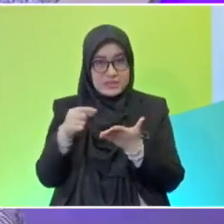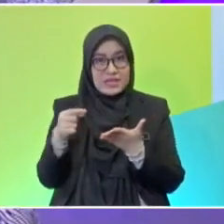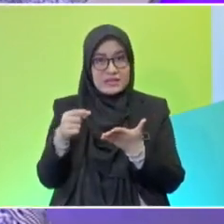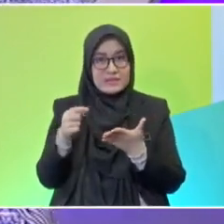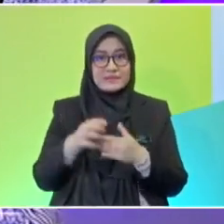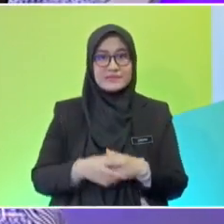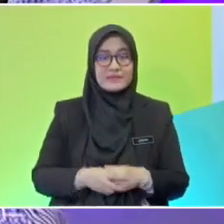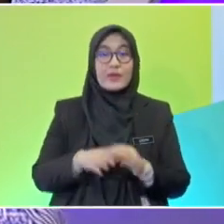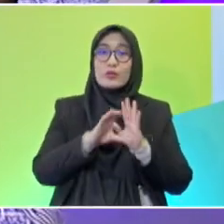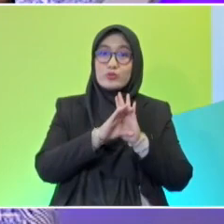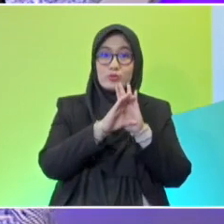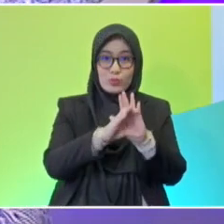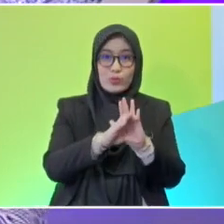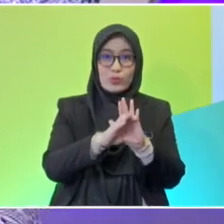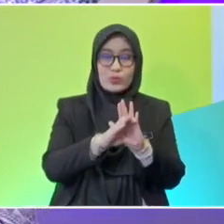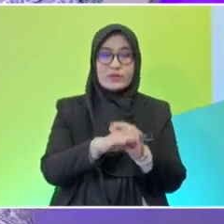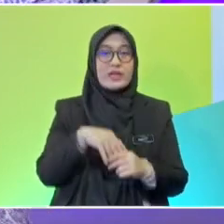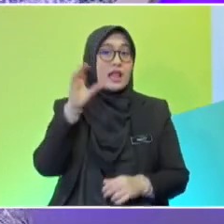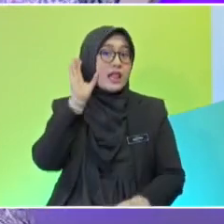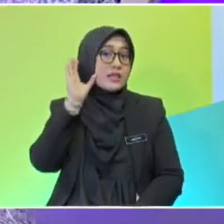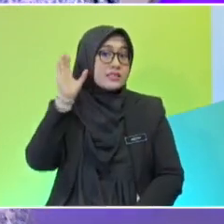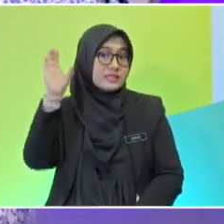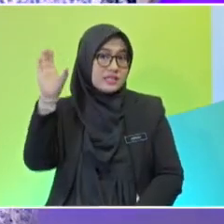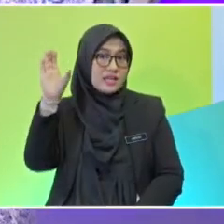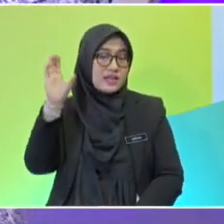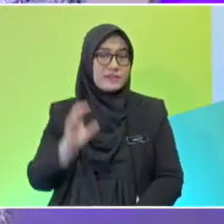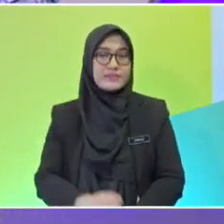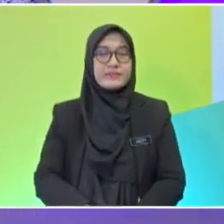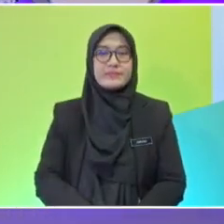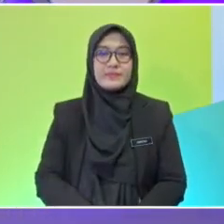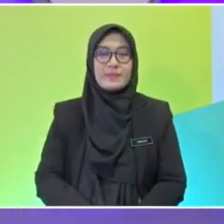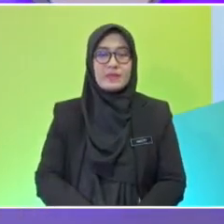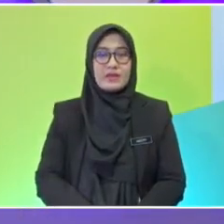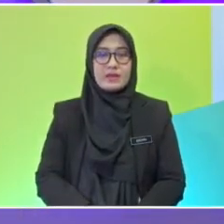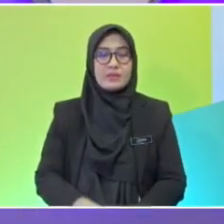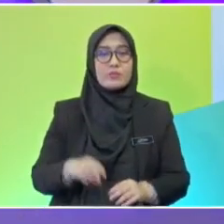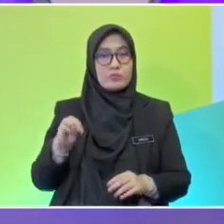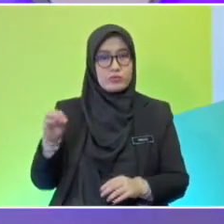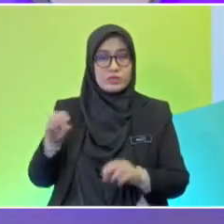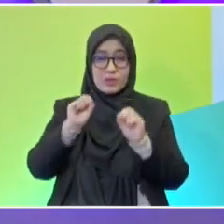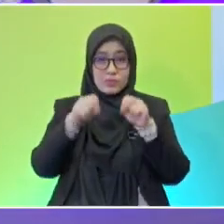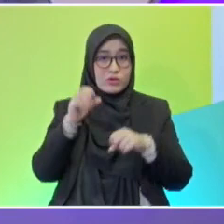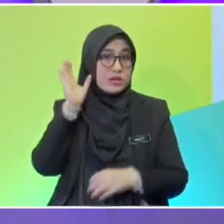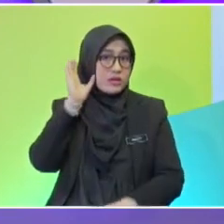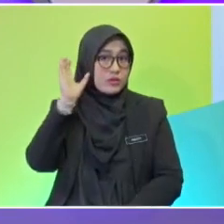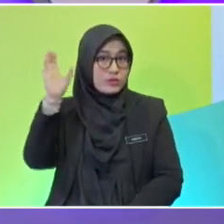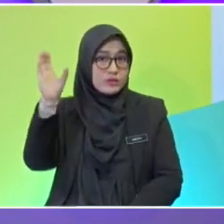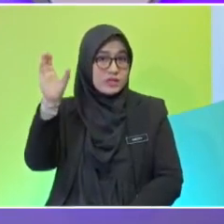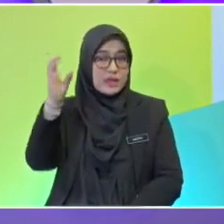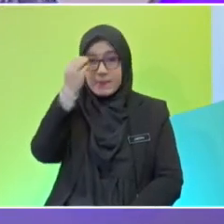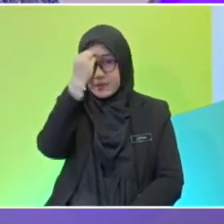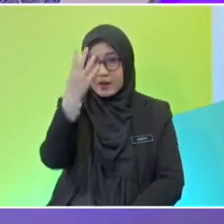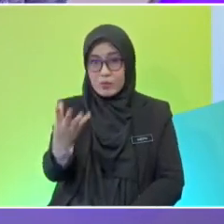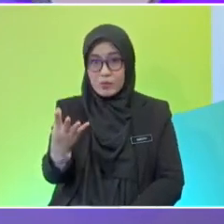For example, because it's a listening lesson, I want my pupils to be able to listen for specific information. So I'm going to play